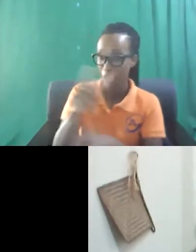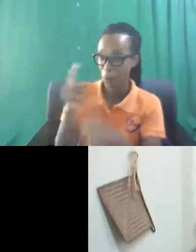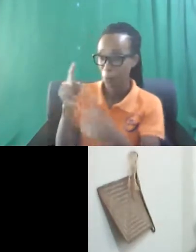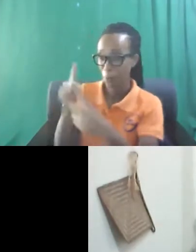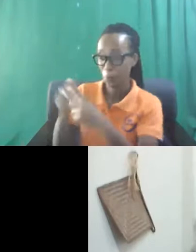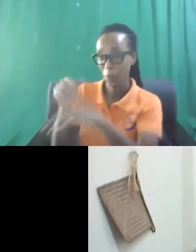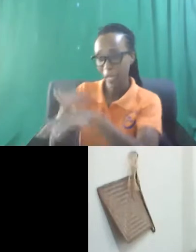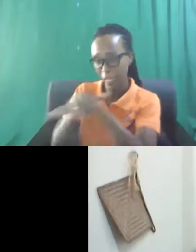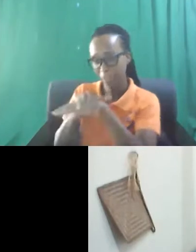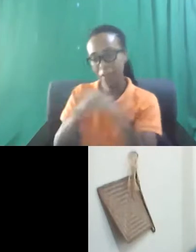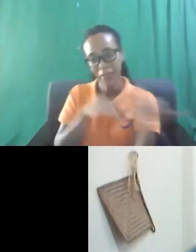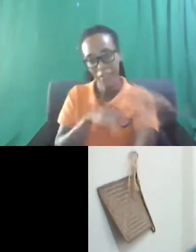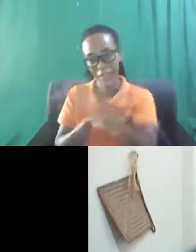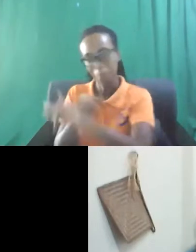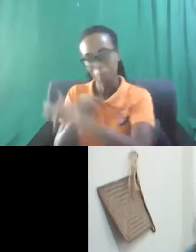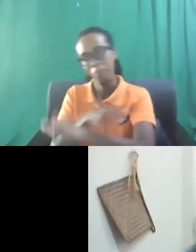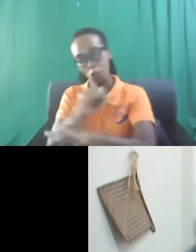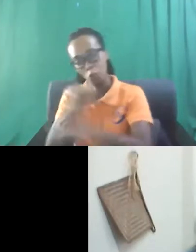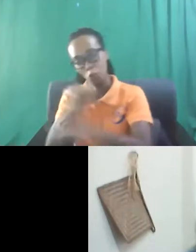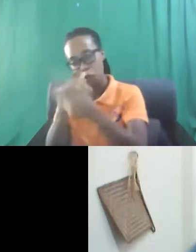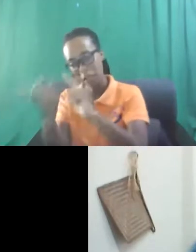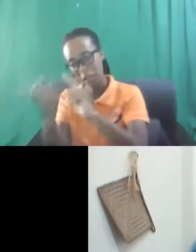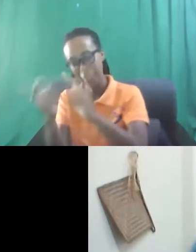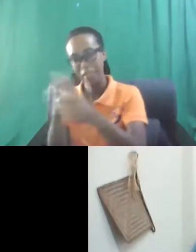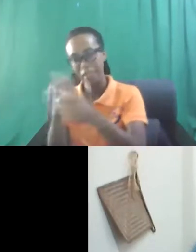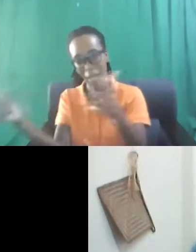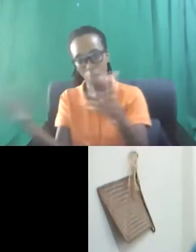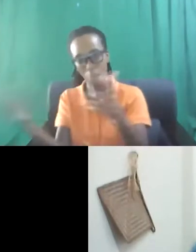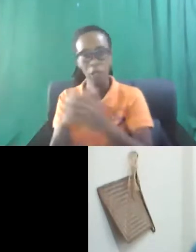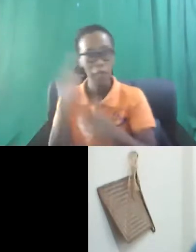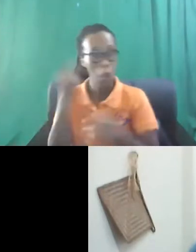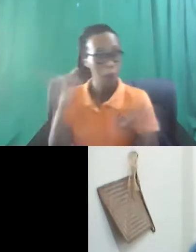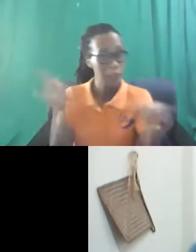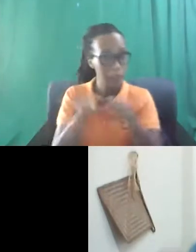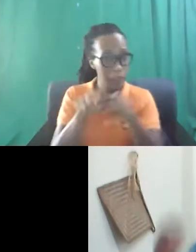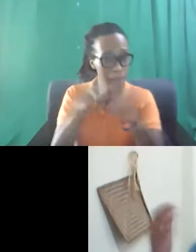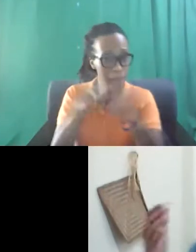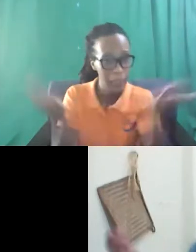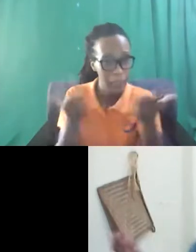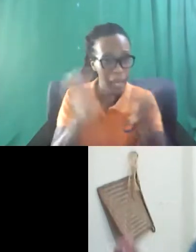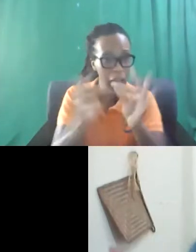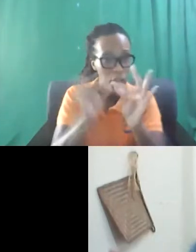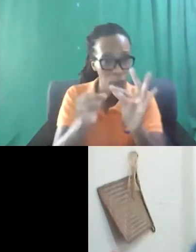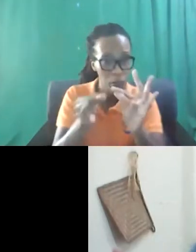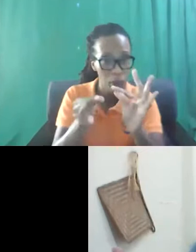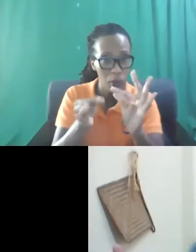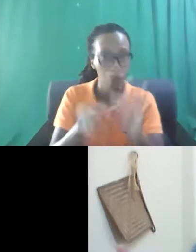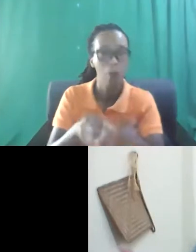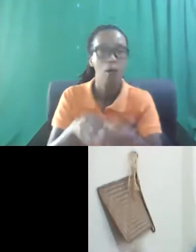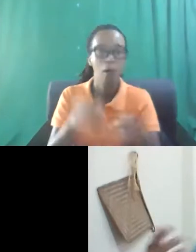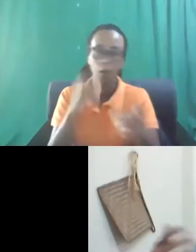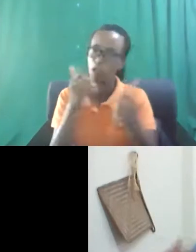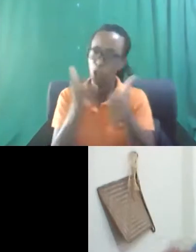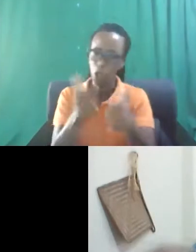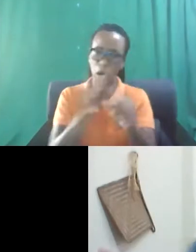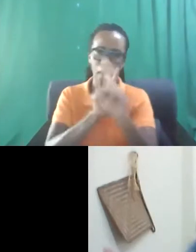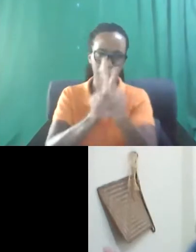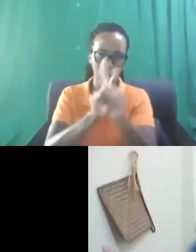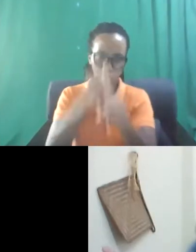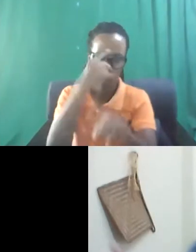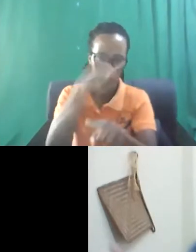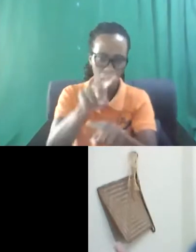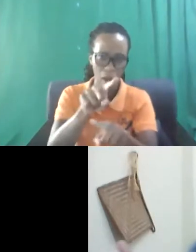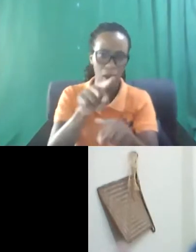versa. TTSL shouldn't be a sign language. And Niobe, who is interpreting right now, she has been an incredible mentor for me in making me